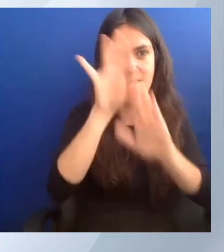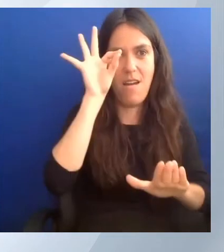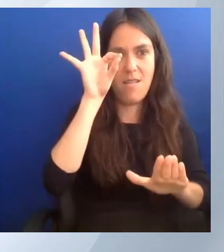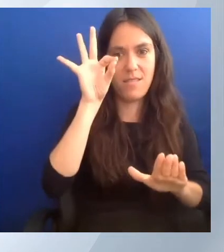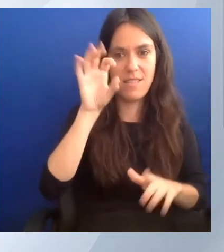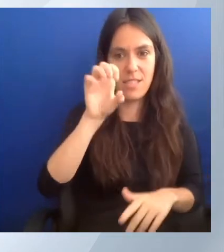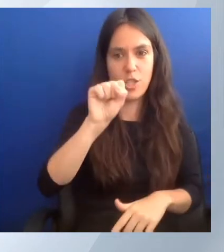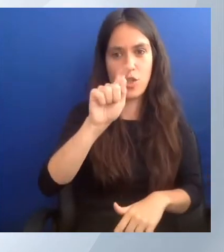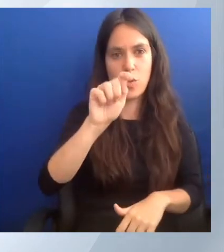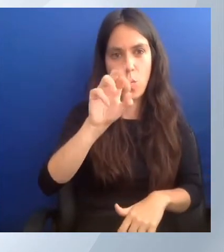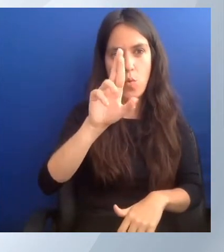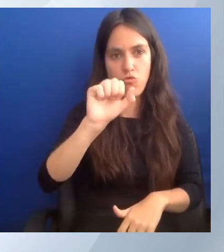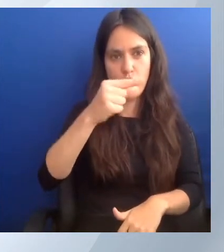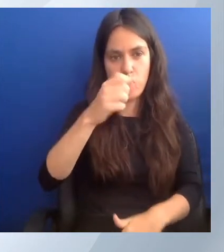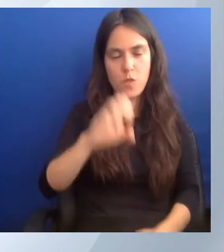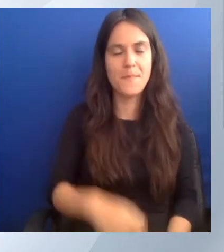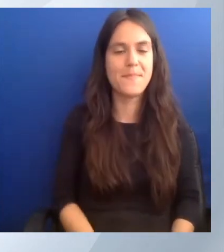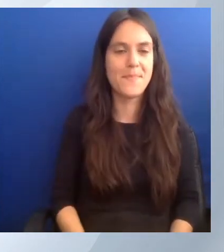it.